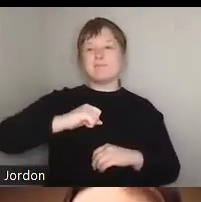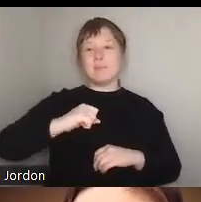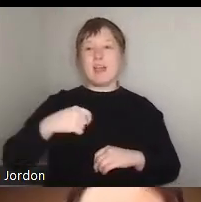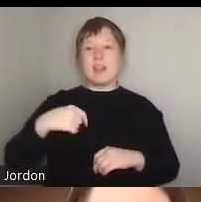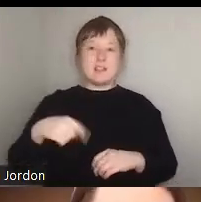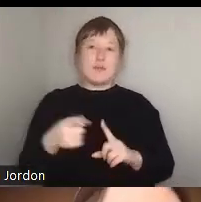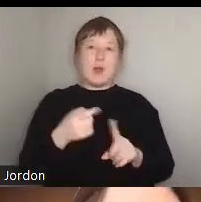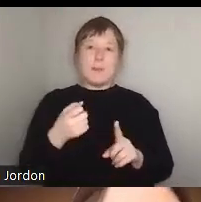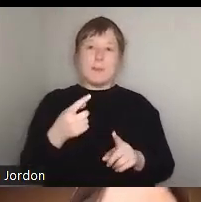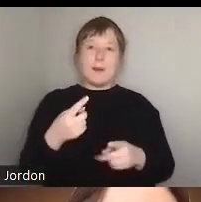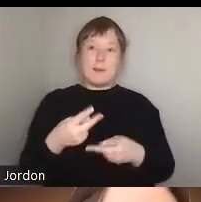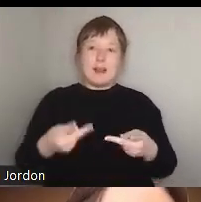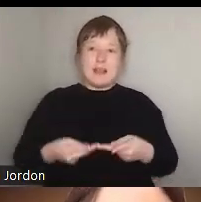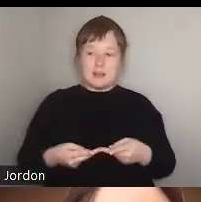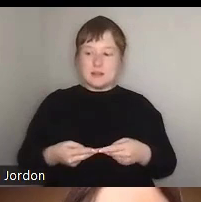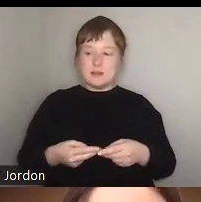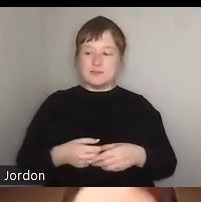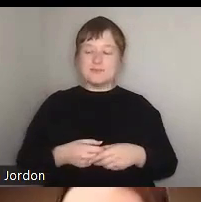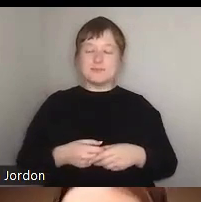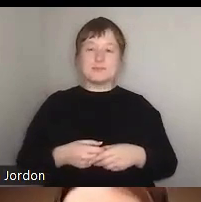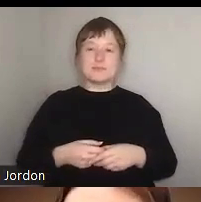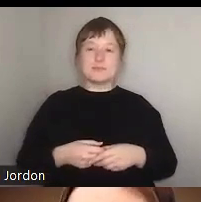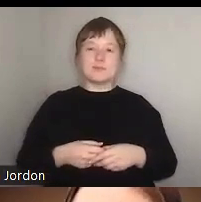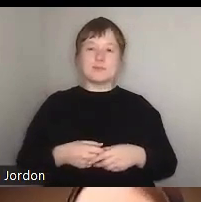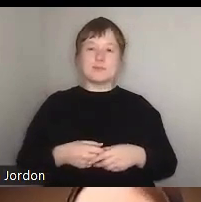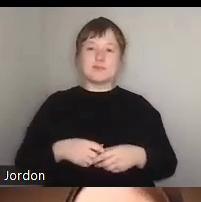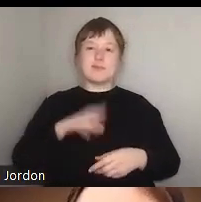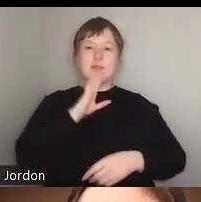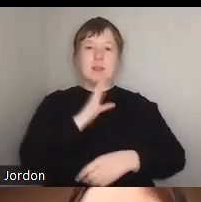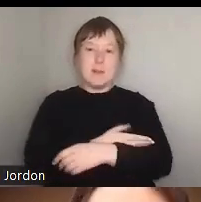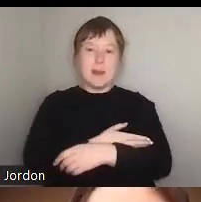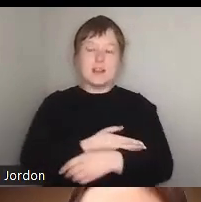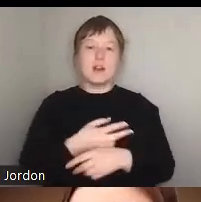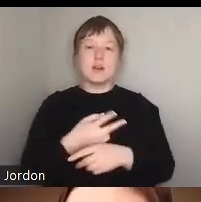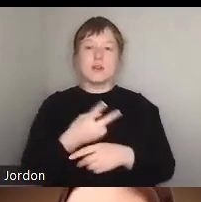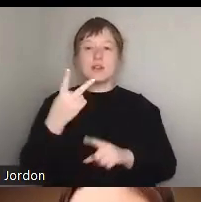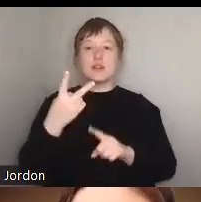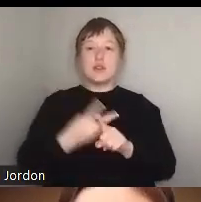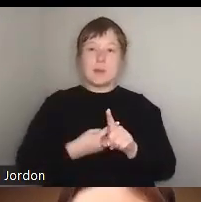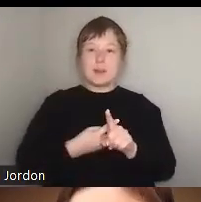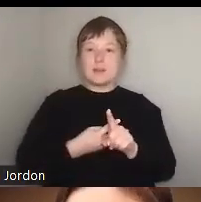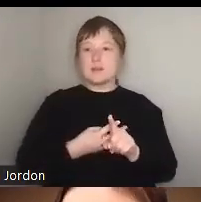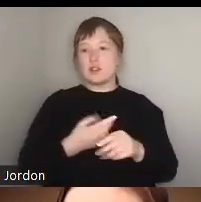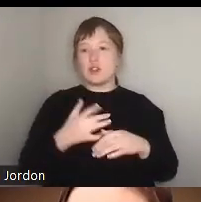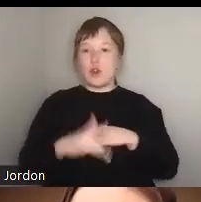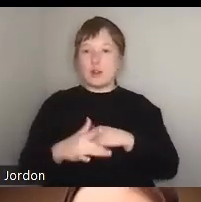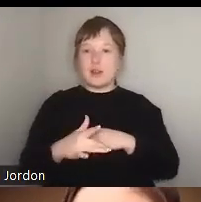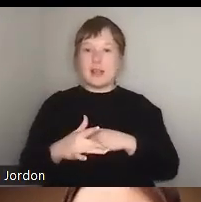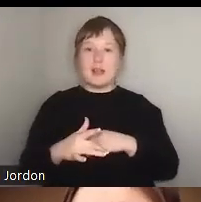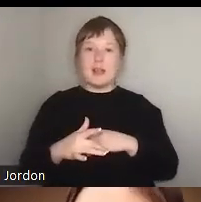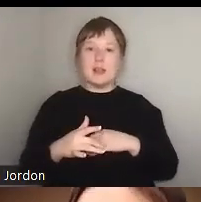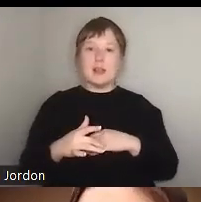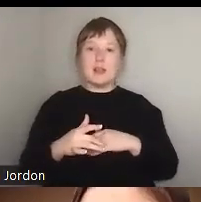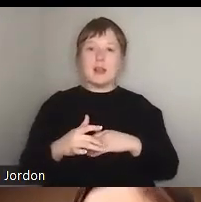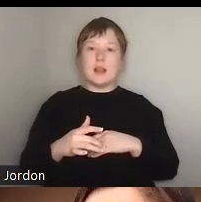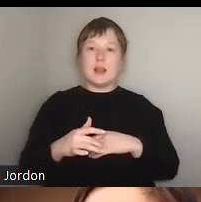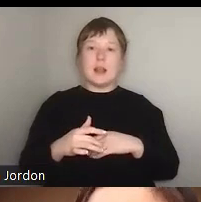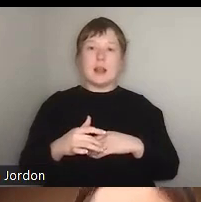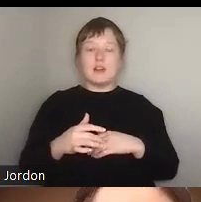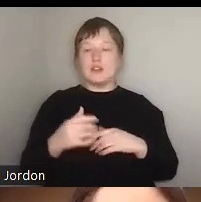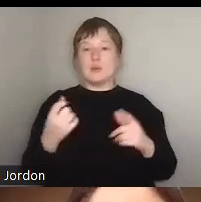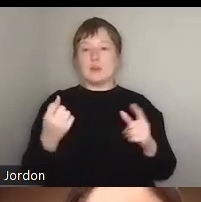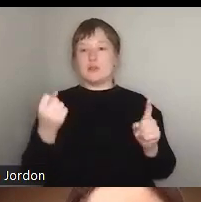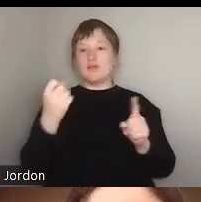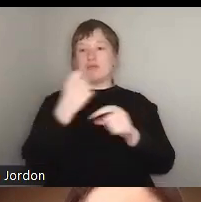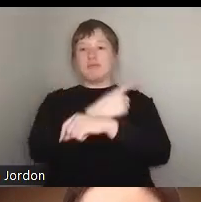someplace. And my daughter was born like 2.5 months early, and that I generally believe was a factor because it just where it came out of nowhere,